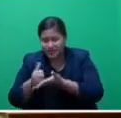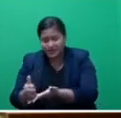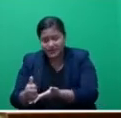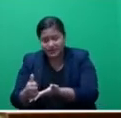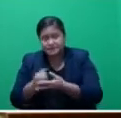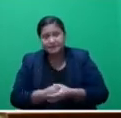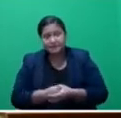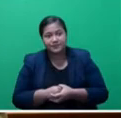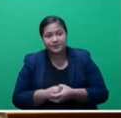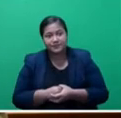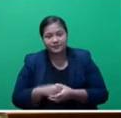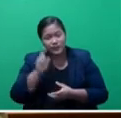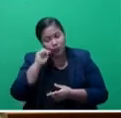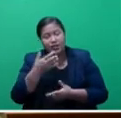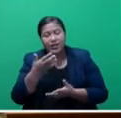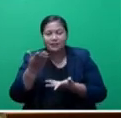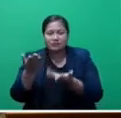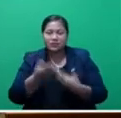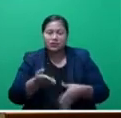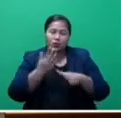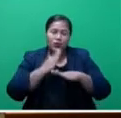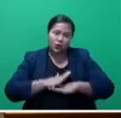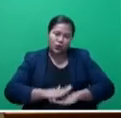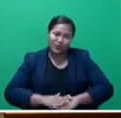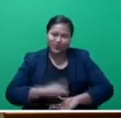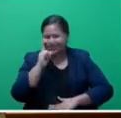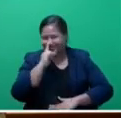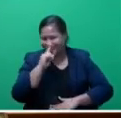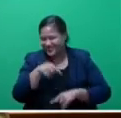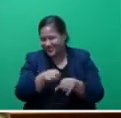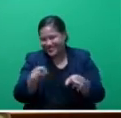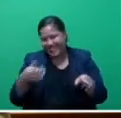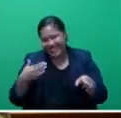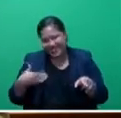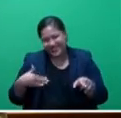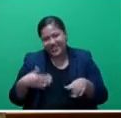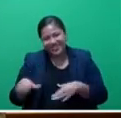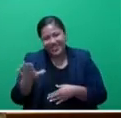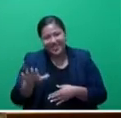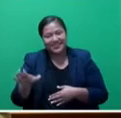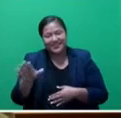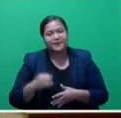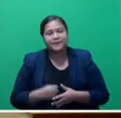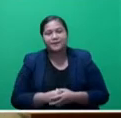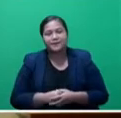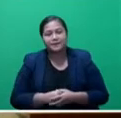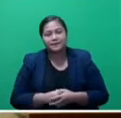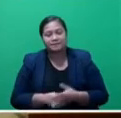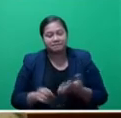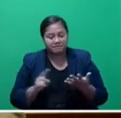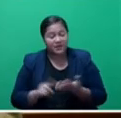respect will bring relief to the aggrieved people. The third and last issue that I wish to